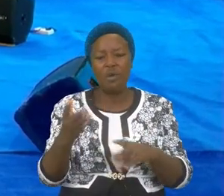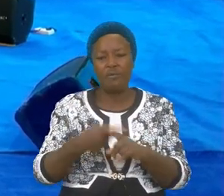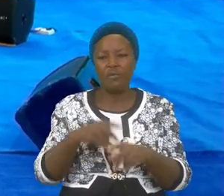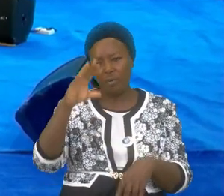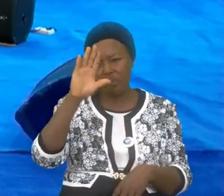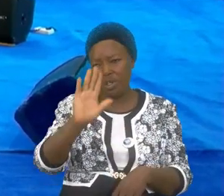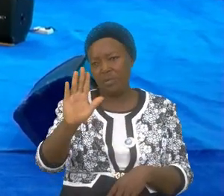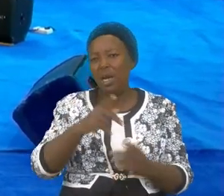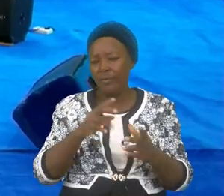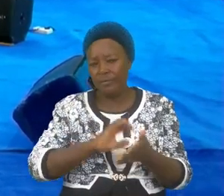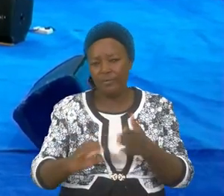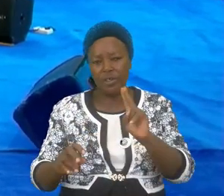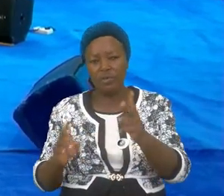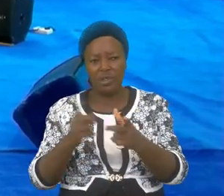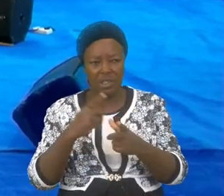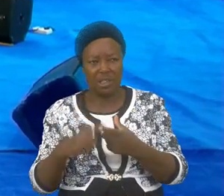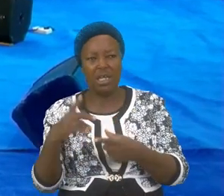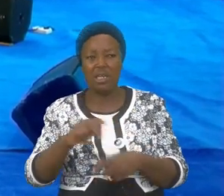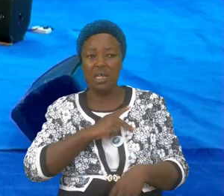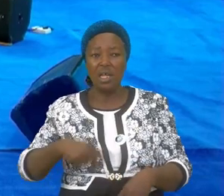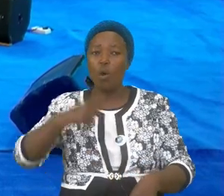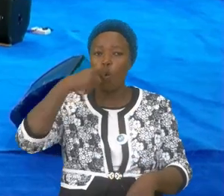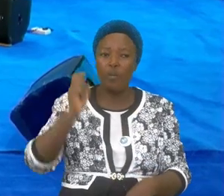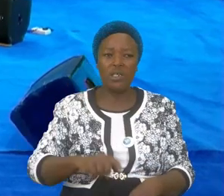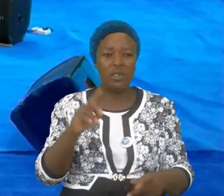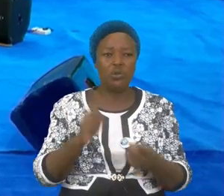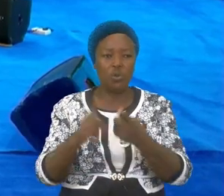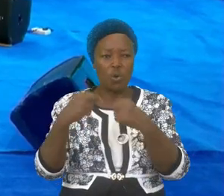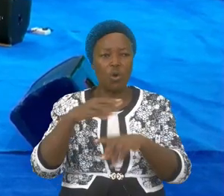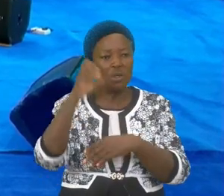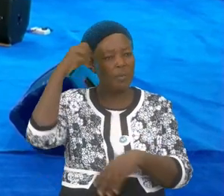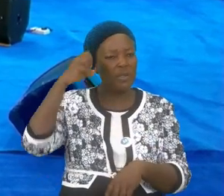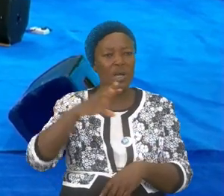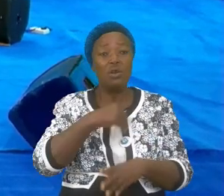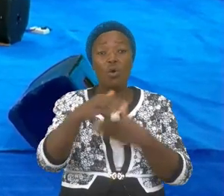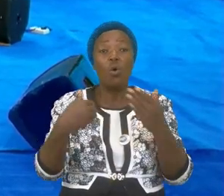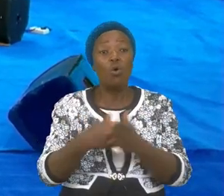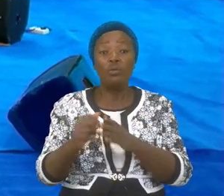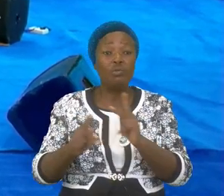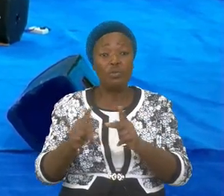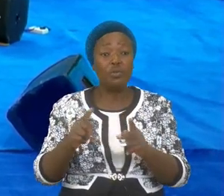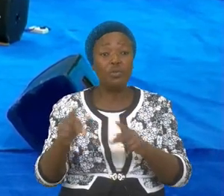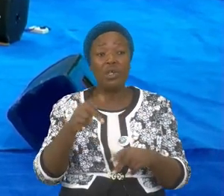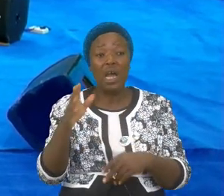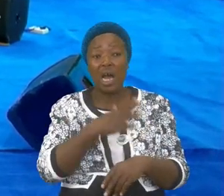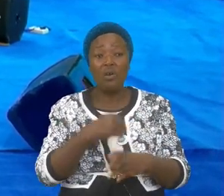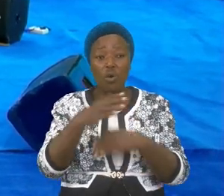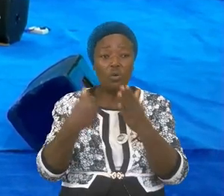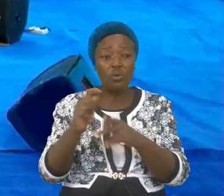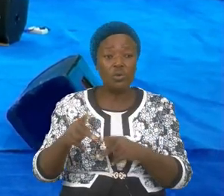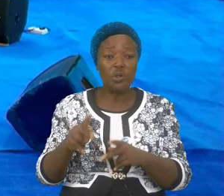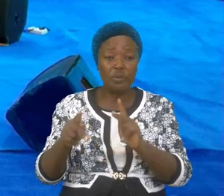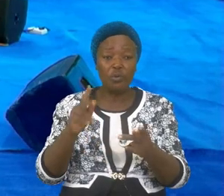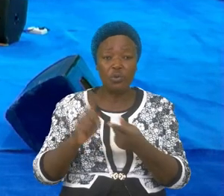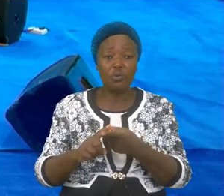the magicians and the astrologers and the sorcerers and the Chaldeans for to show the king his dream. So